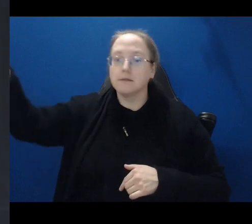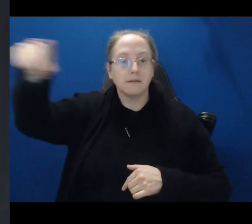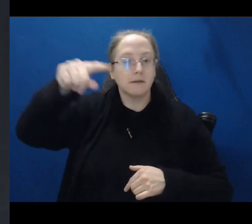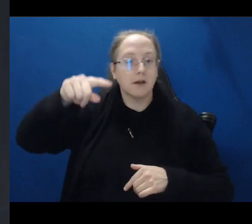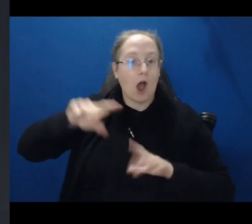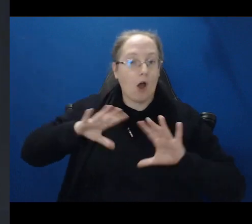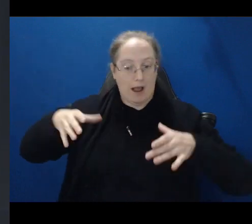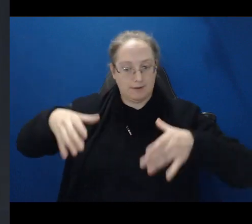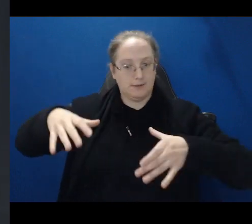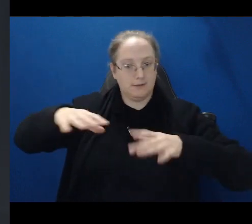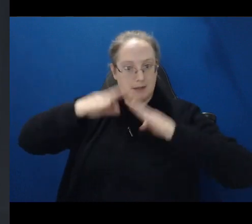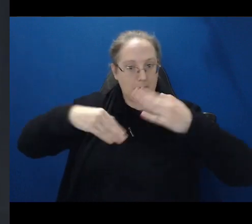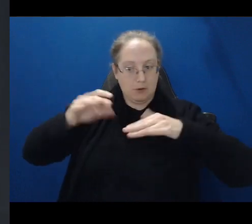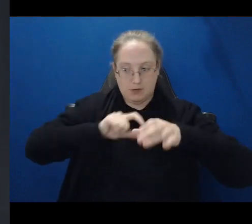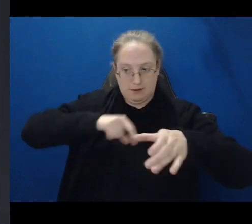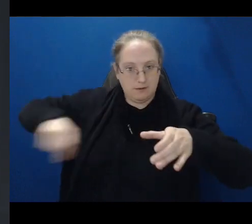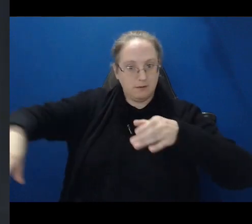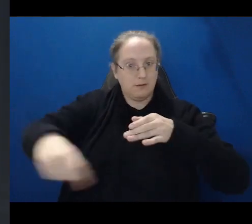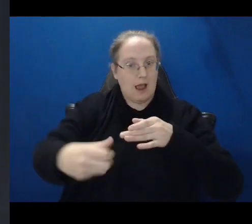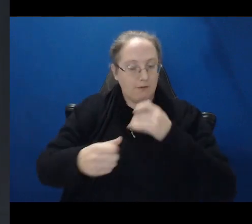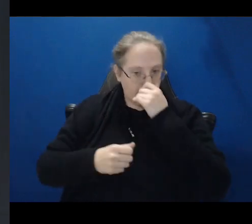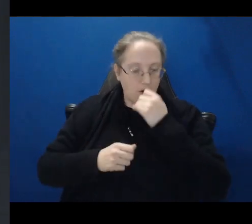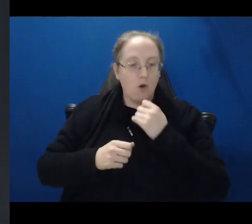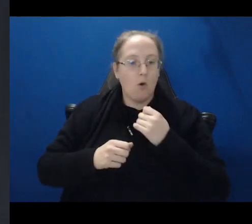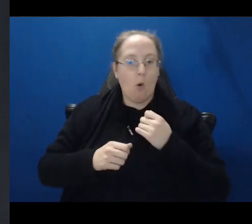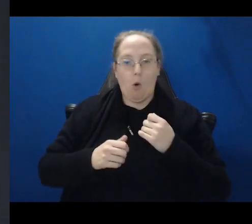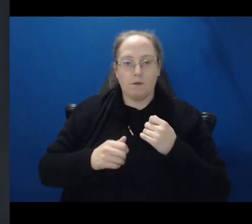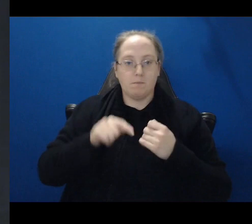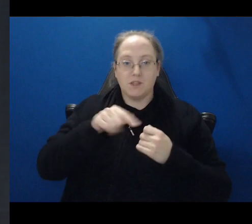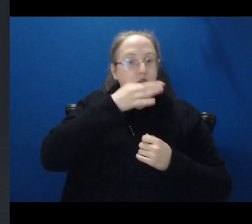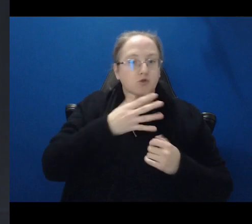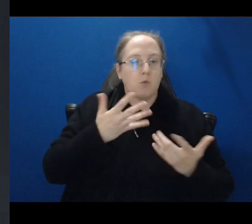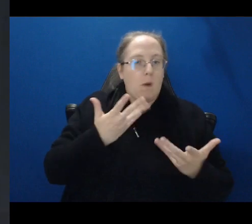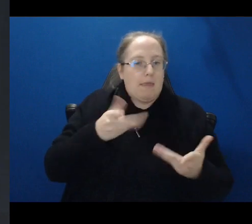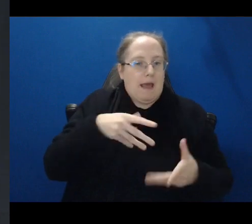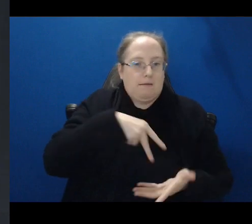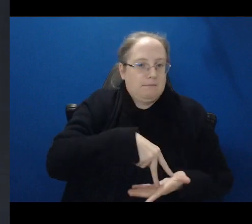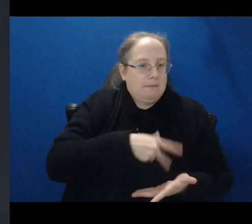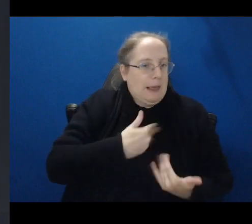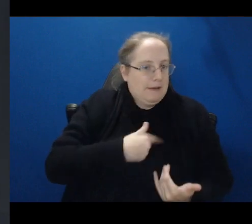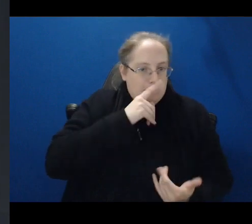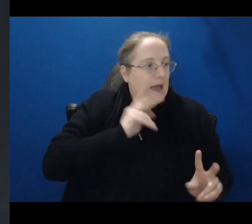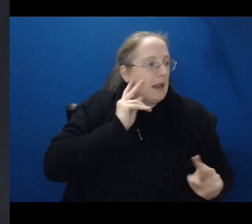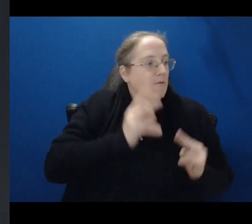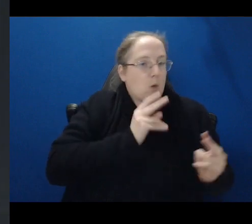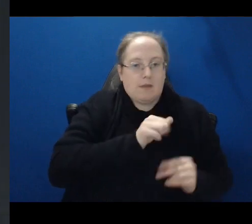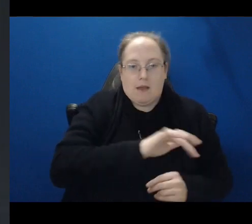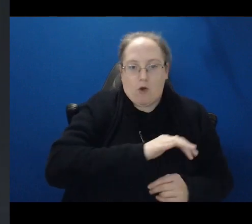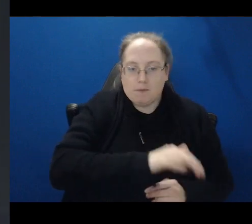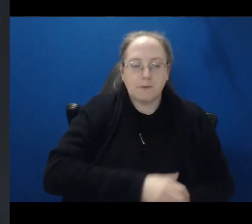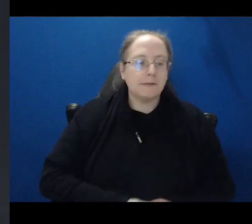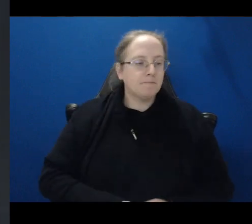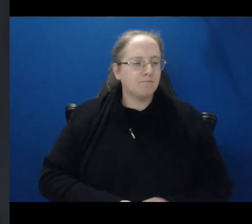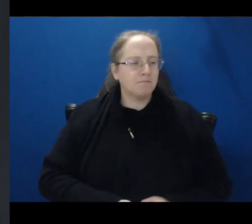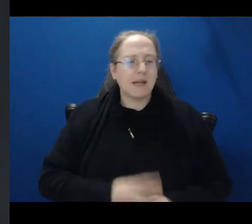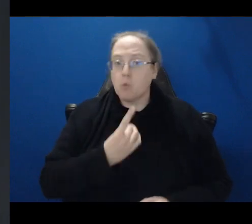plantings, or wherever the students are based. And that's one thing, but there's so many other things. I mean, you know, sort of there's